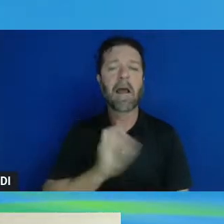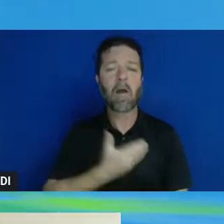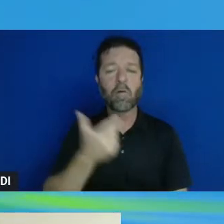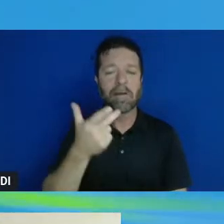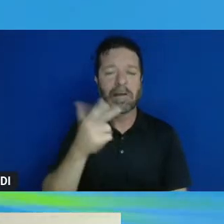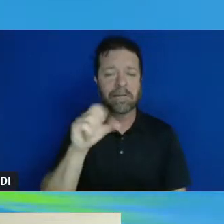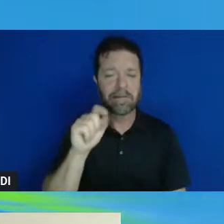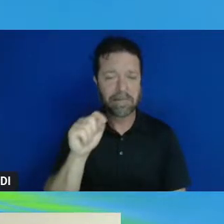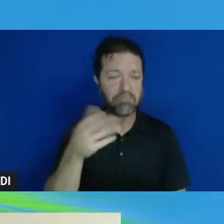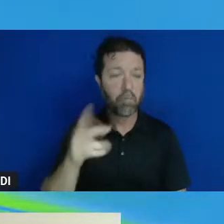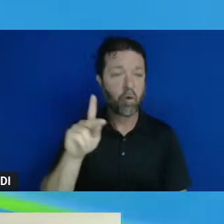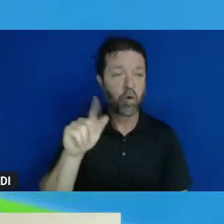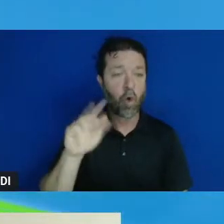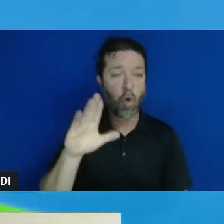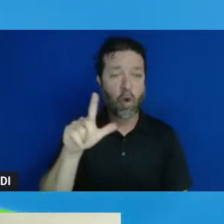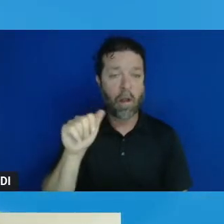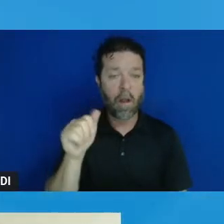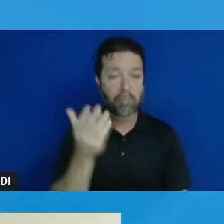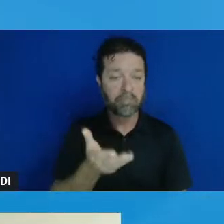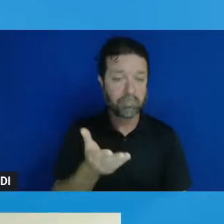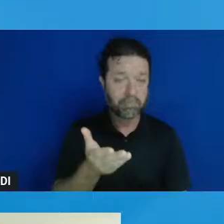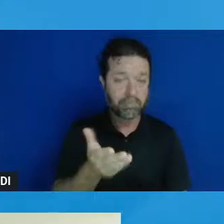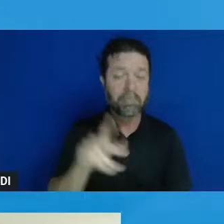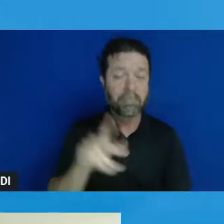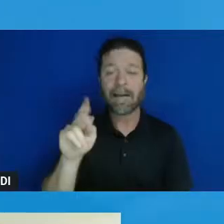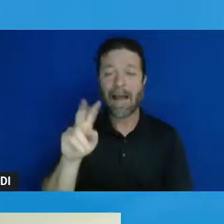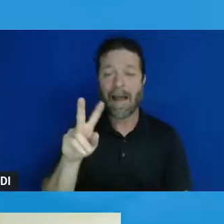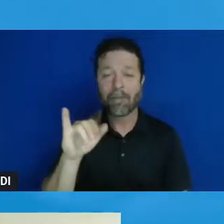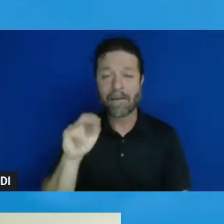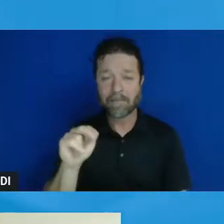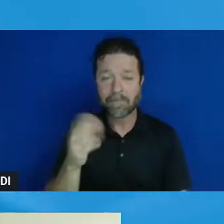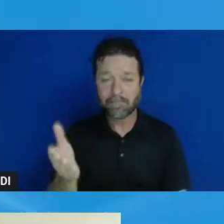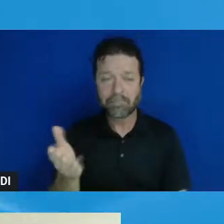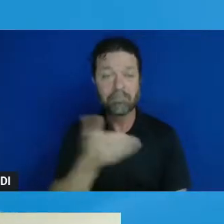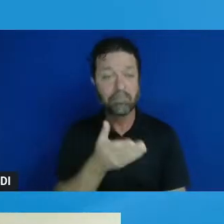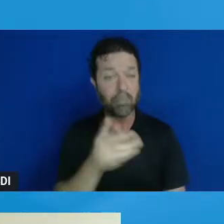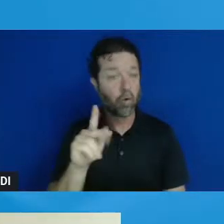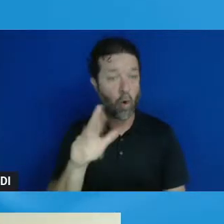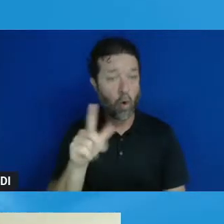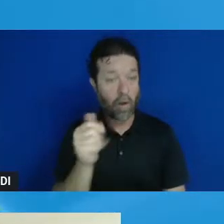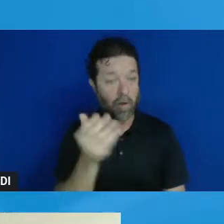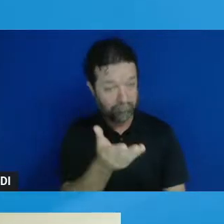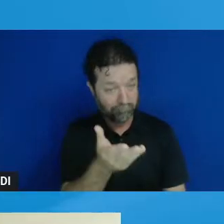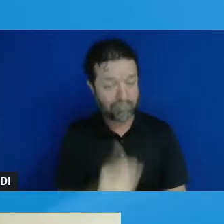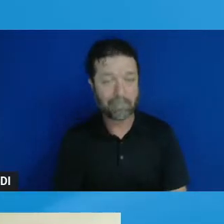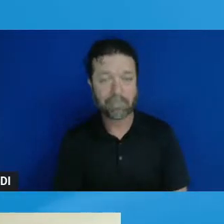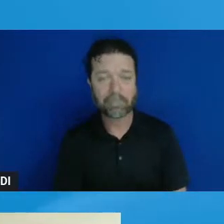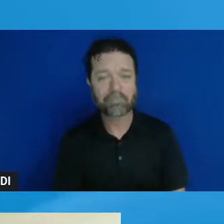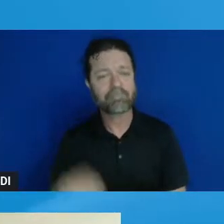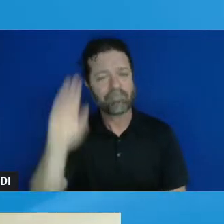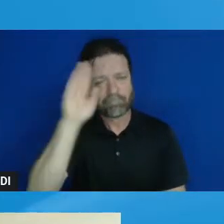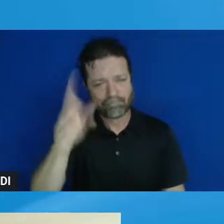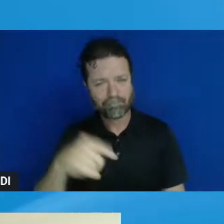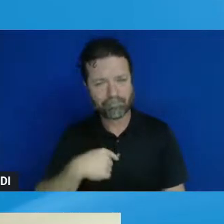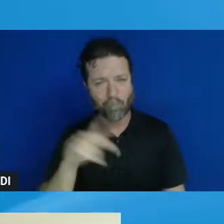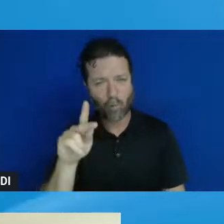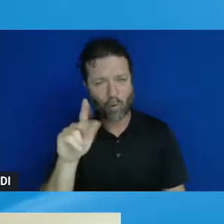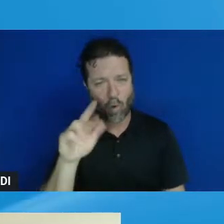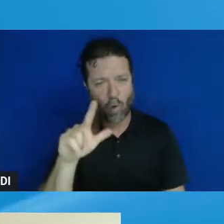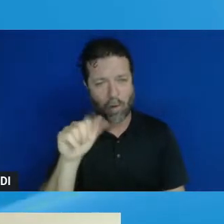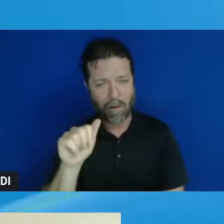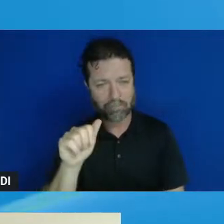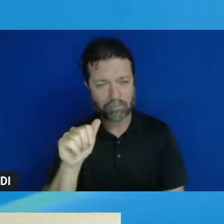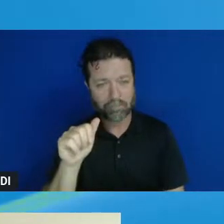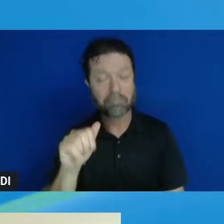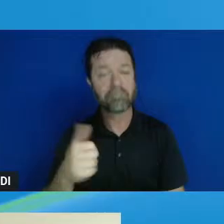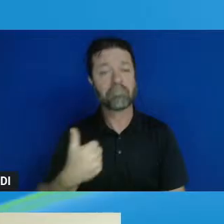and Kevin. Carla, introduce yourself, please. Yes, hi. My name is Carla. I am one